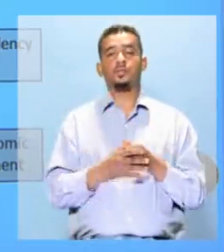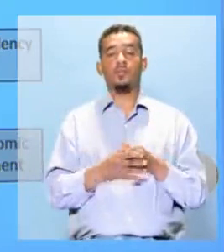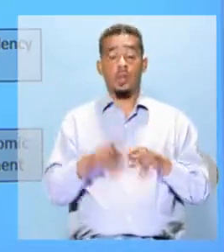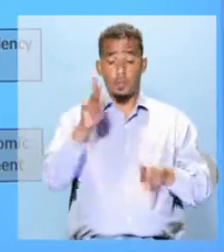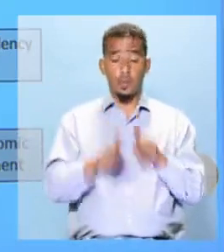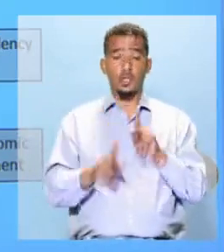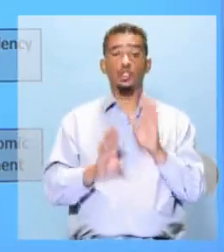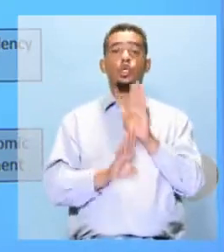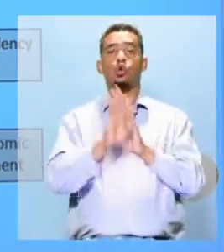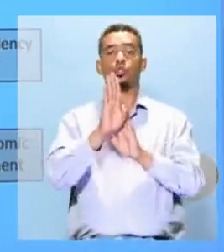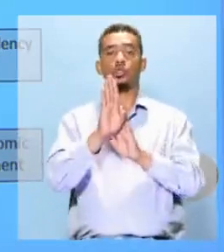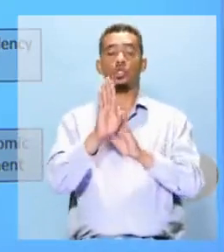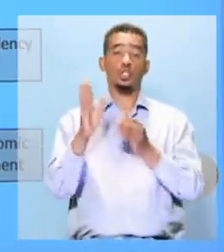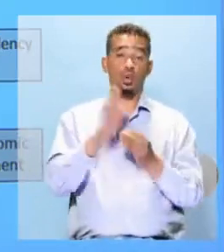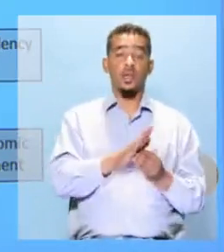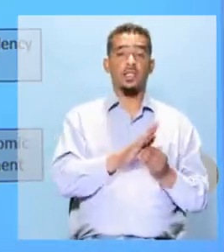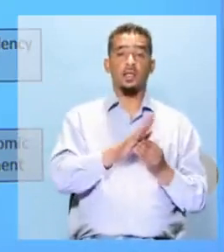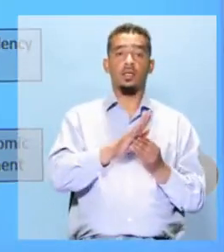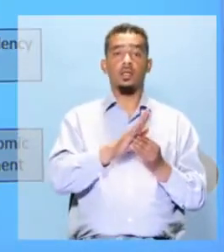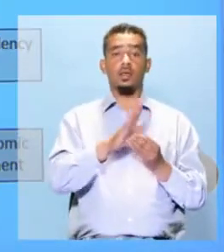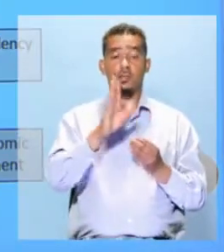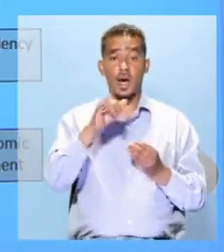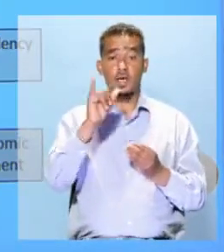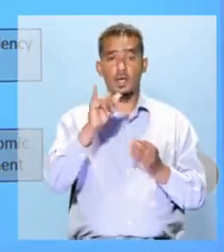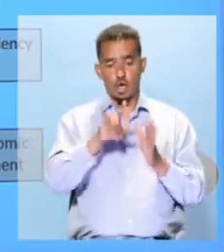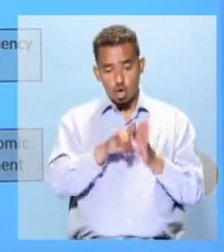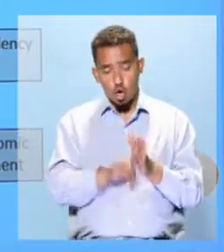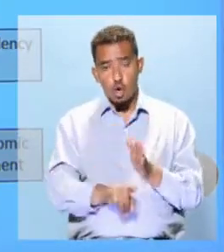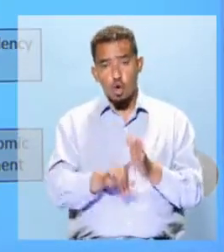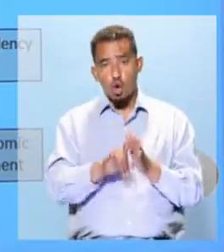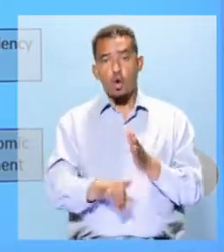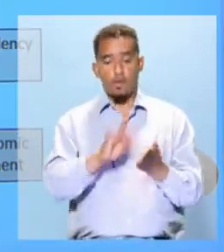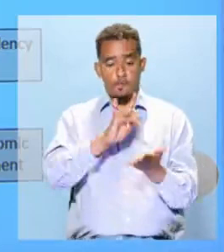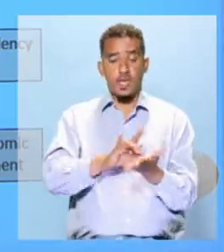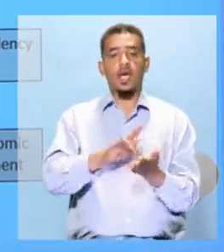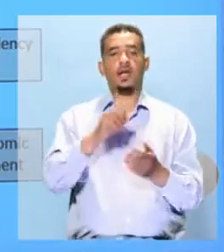The population group dominated by low median age.